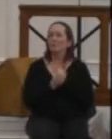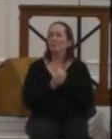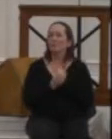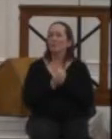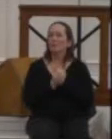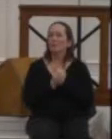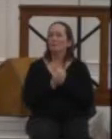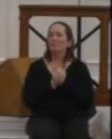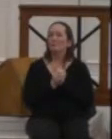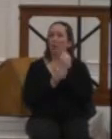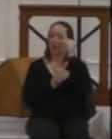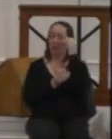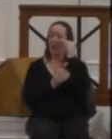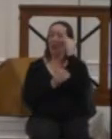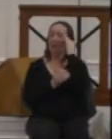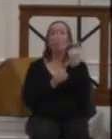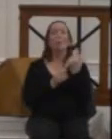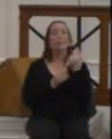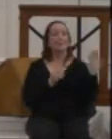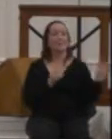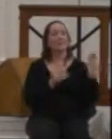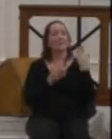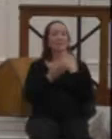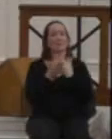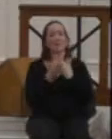I know one of the things that stops many people.